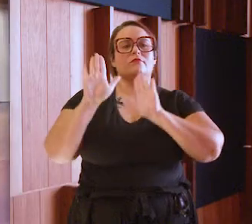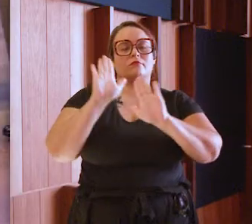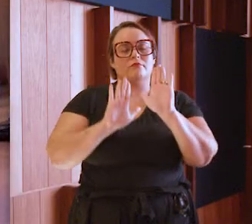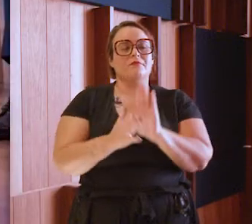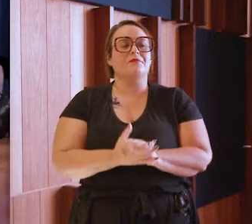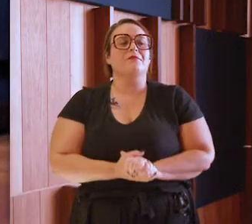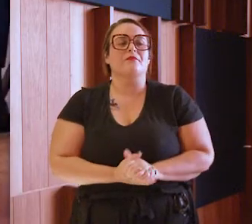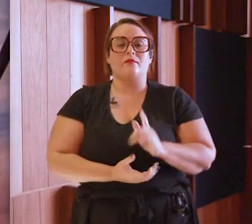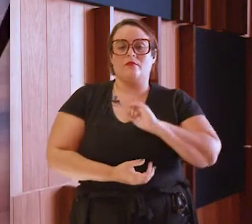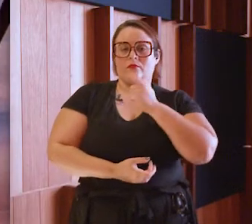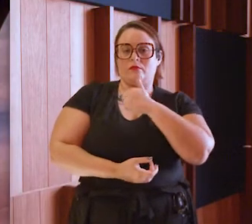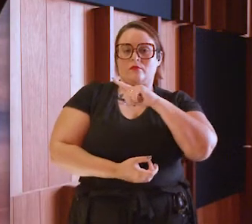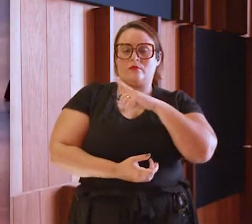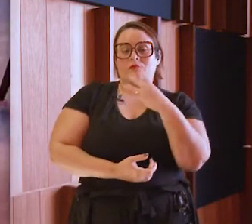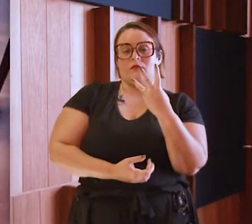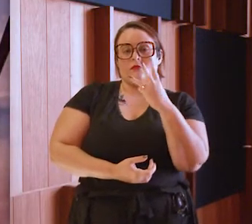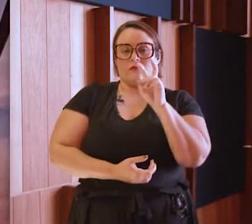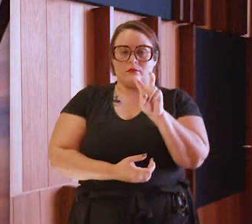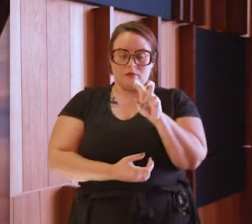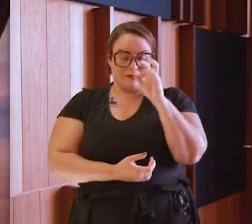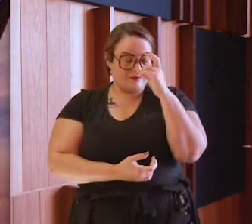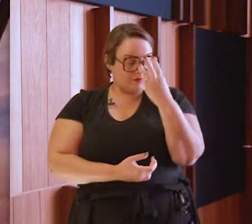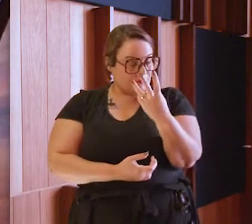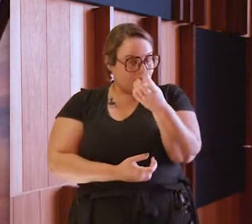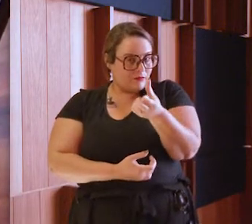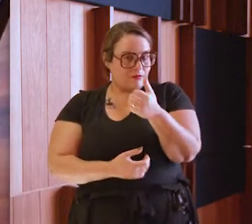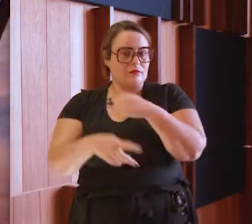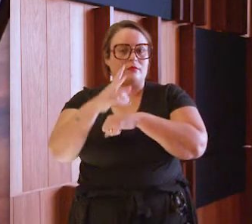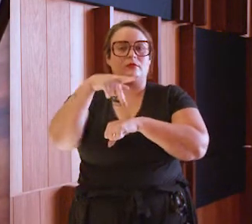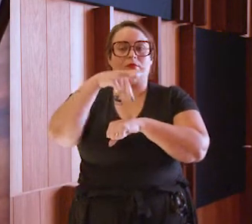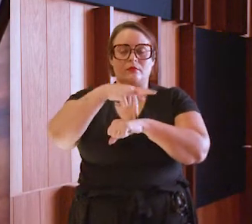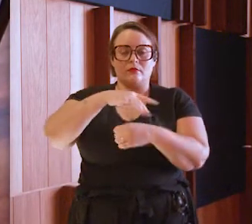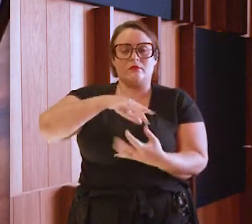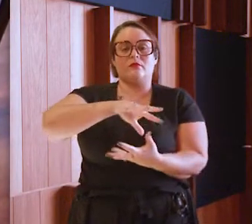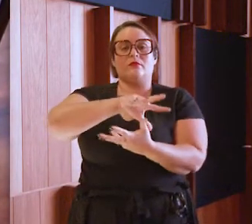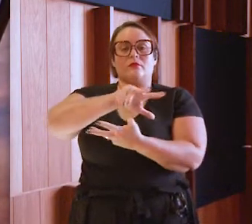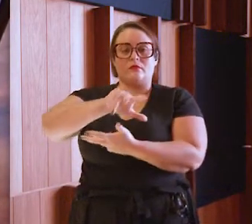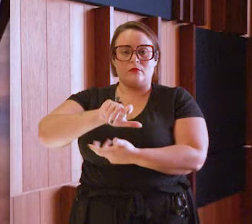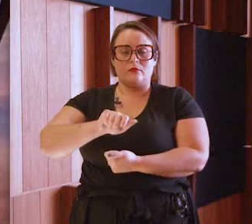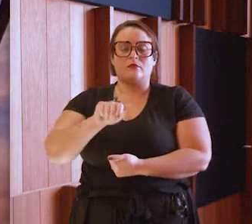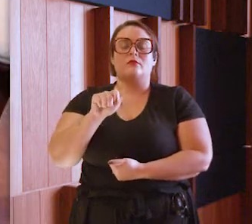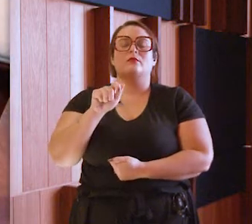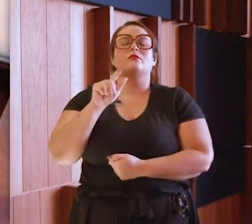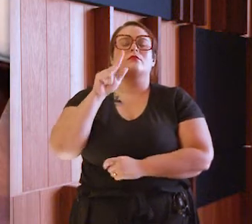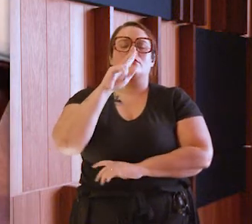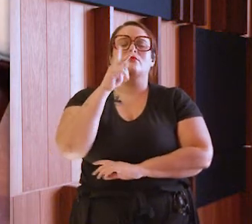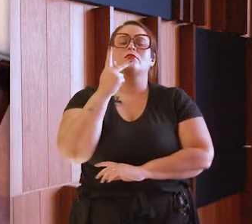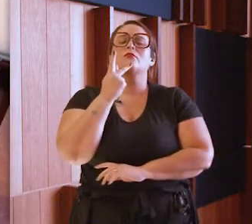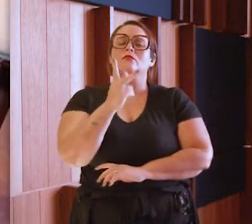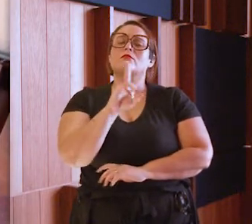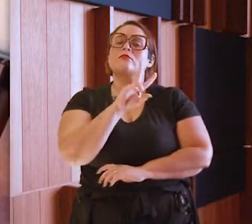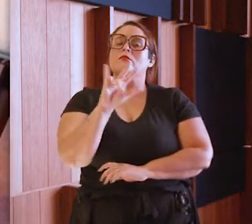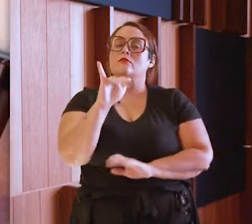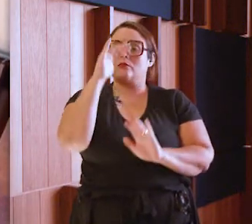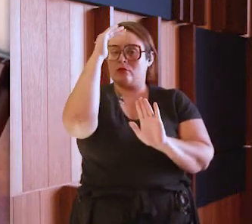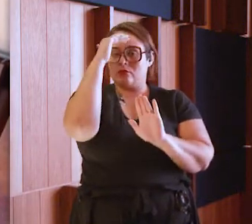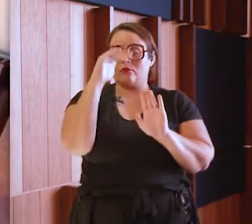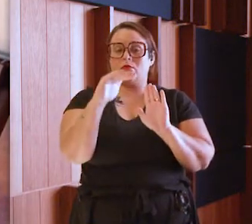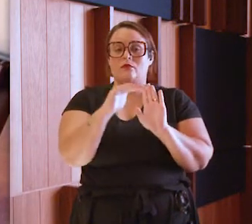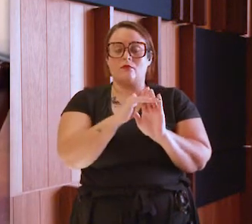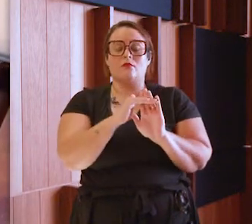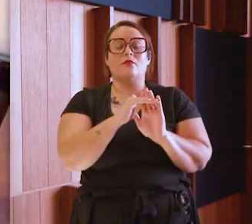enact. South Africa came in this last week and said that they are going to be enacted well. So we have 36 to 37